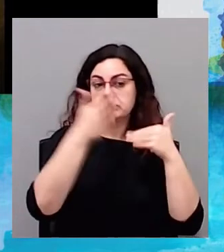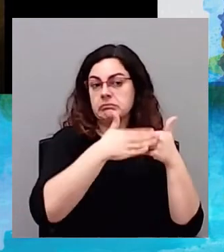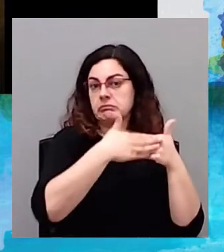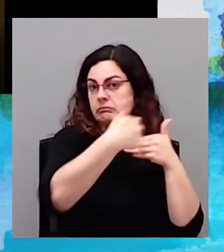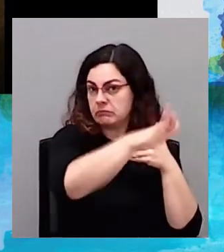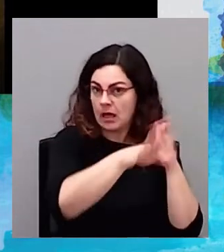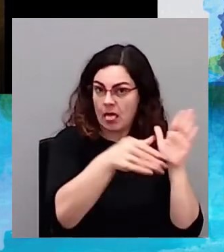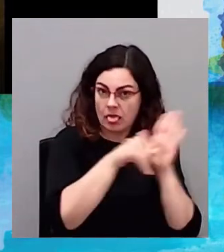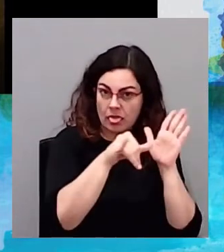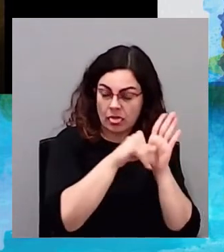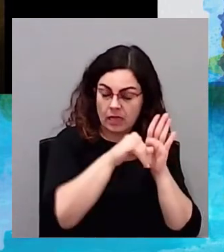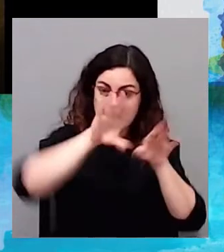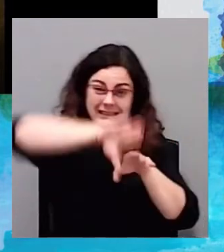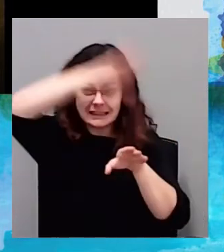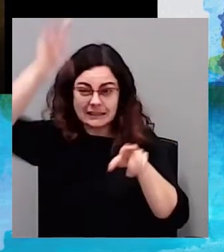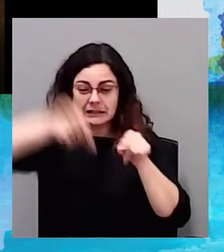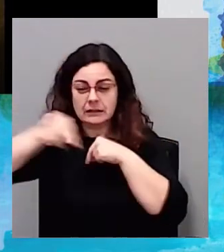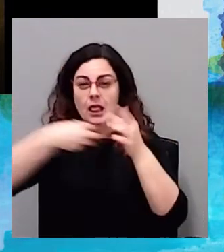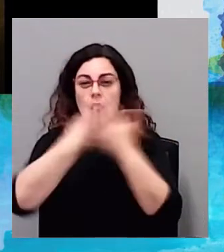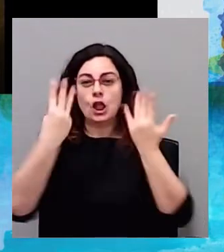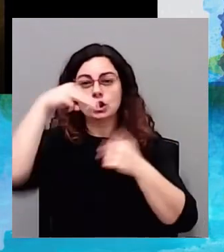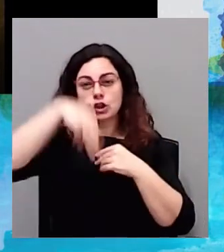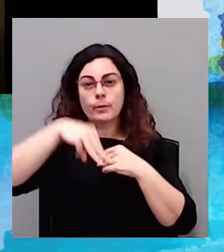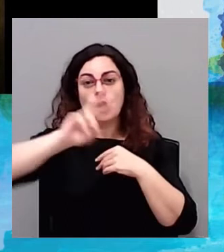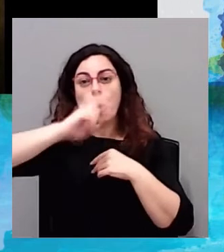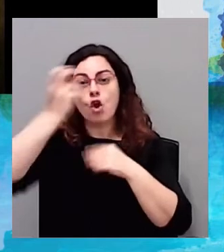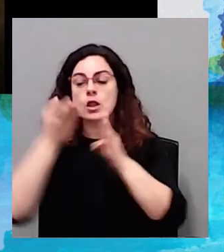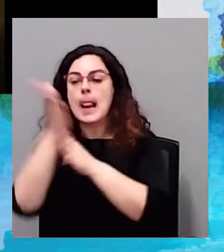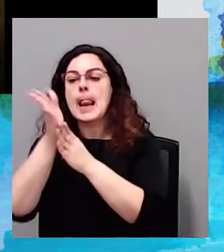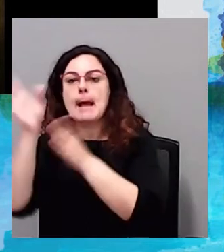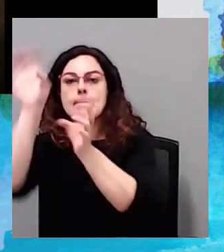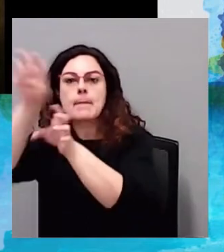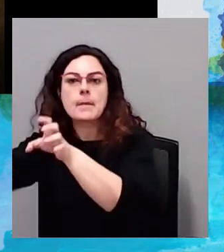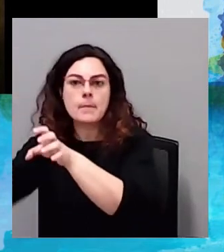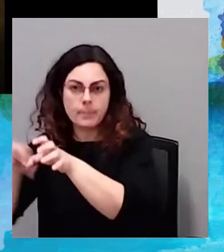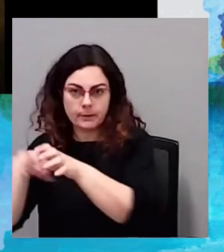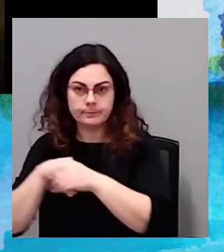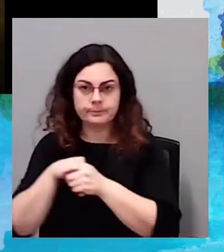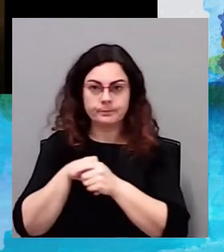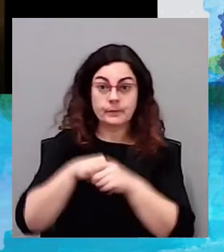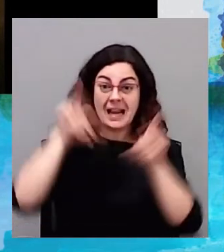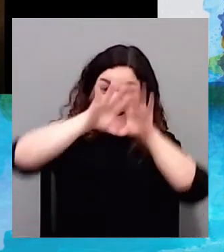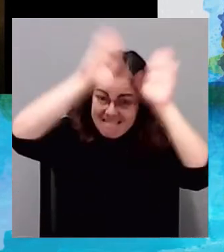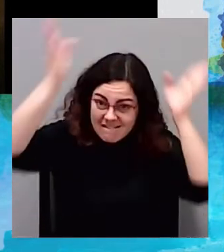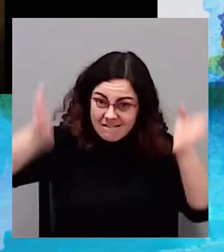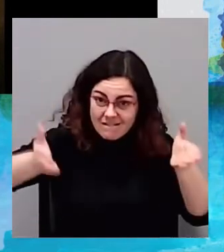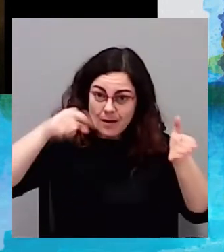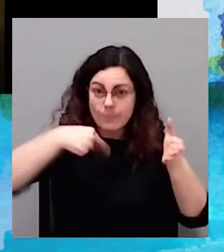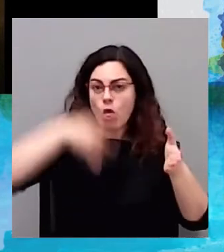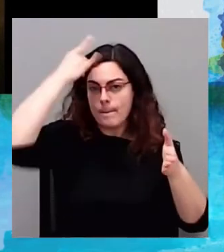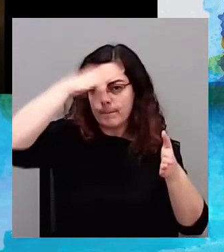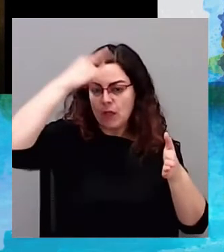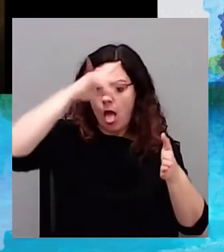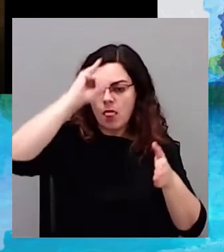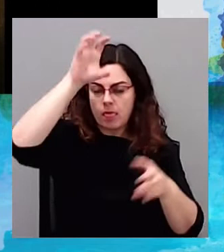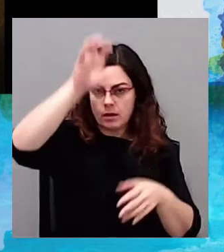a vestibule, a large room, and then some smaller branches. This big room, we